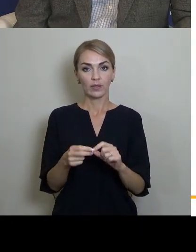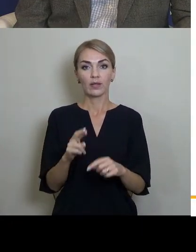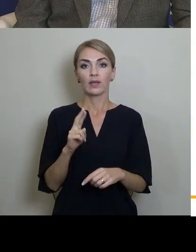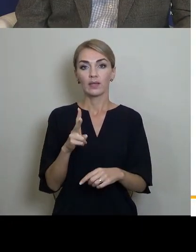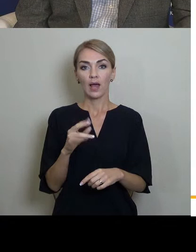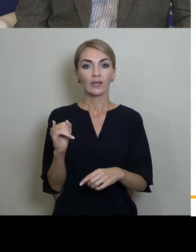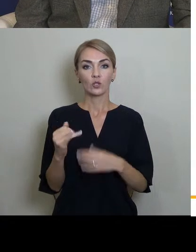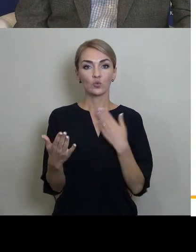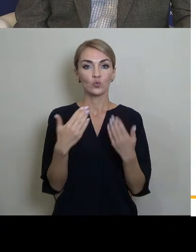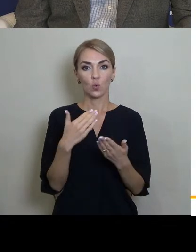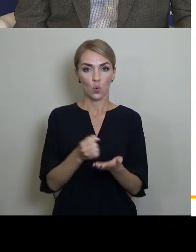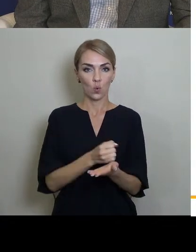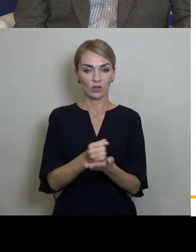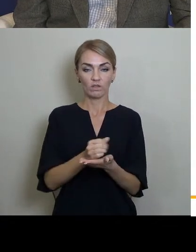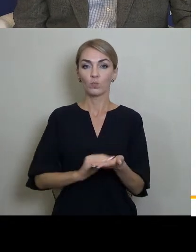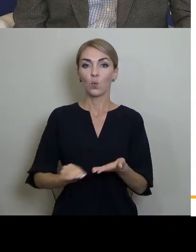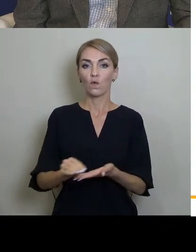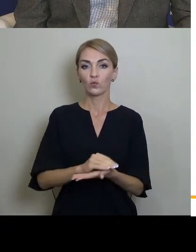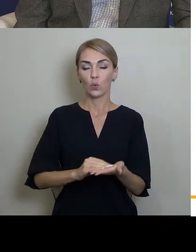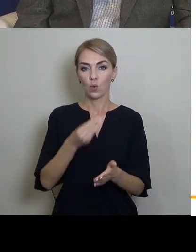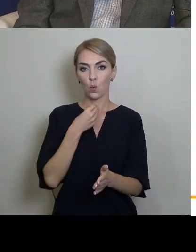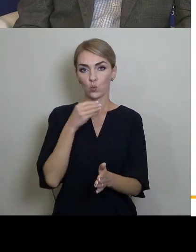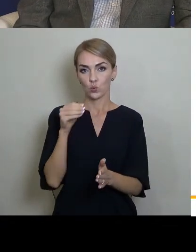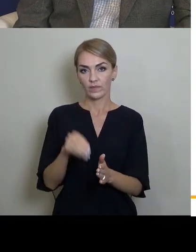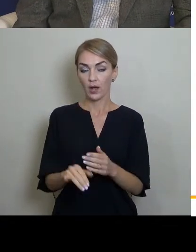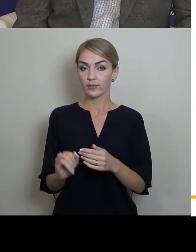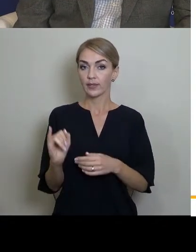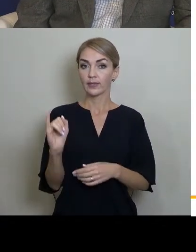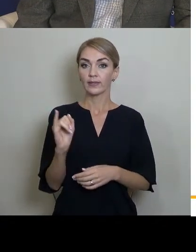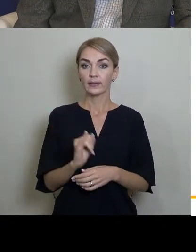be necessary to carry out the second round.